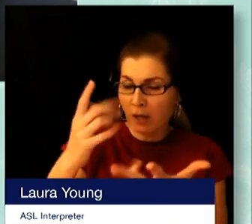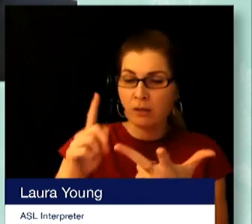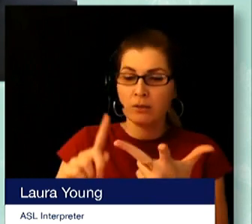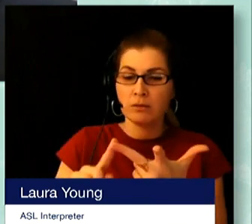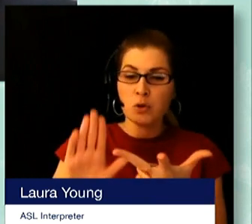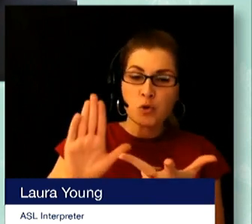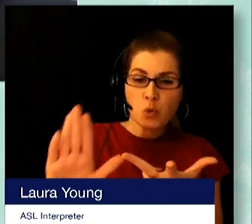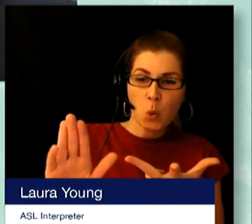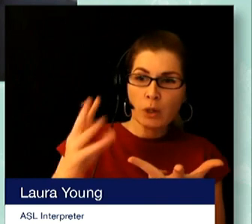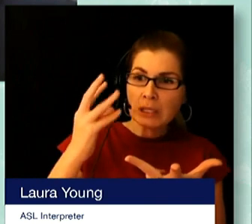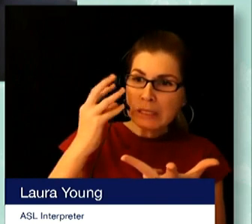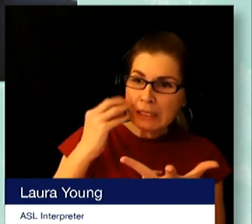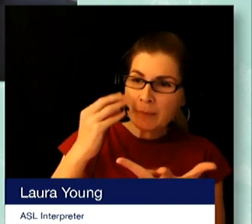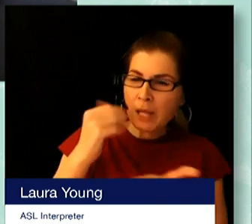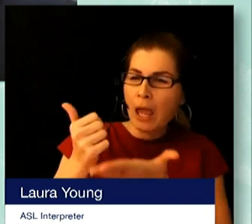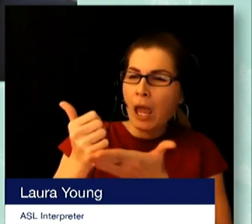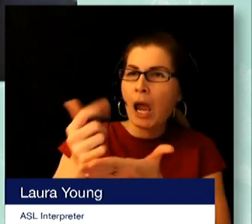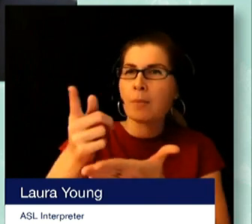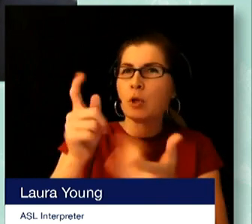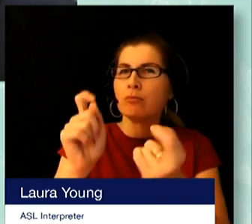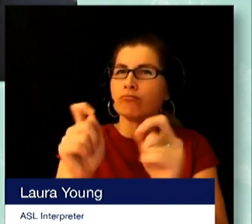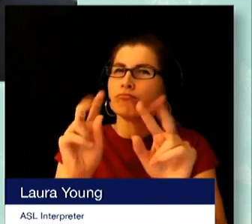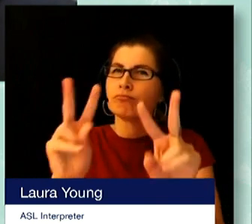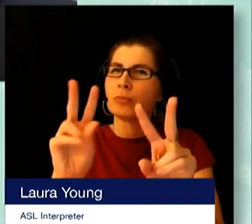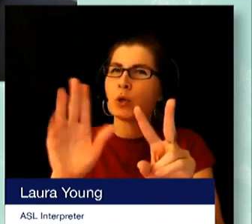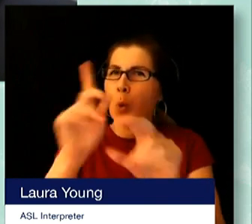experience sort of shaped your vision in these moments?